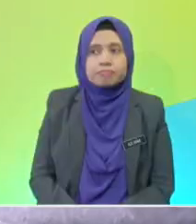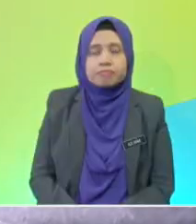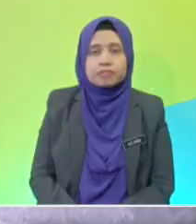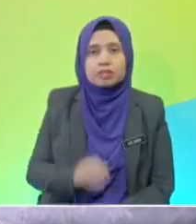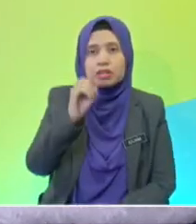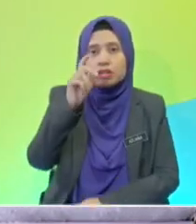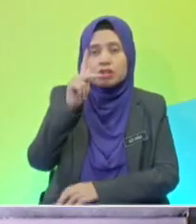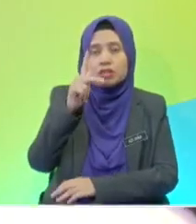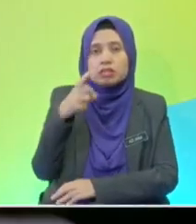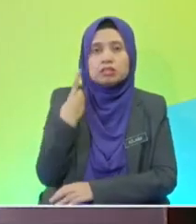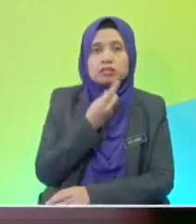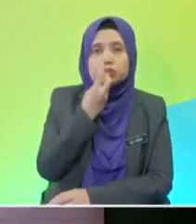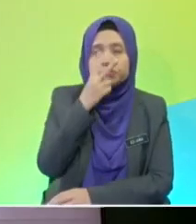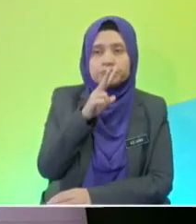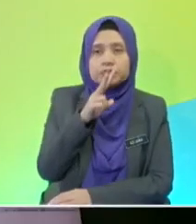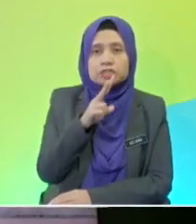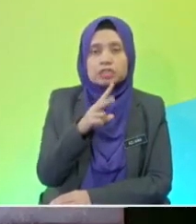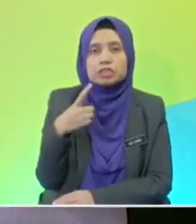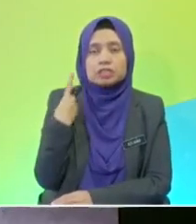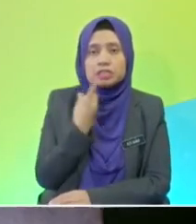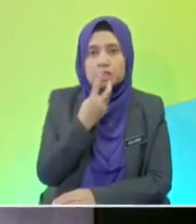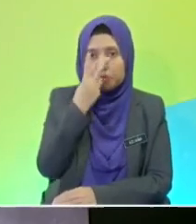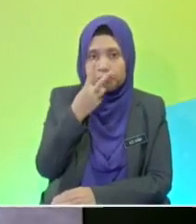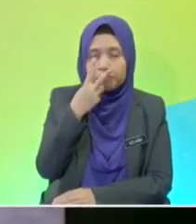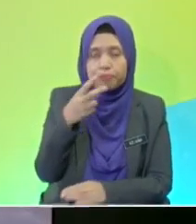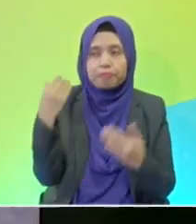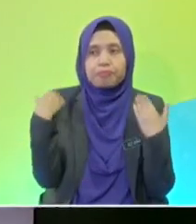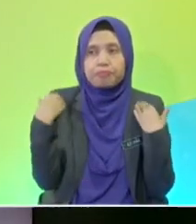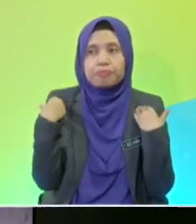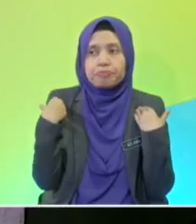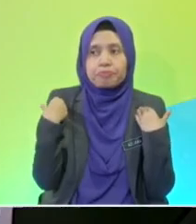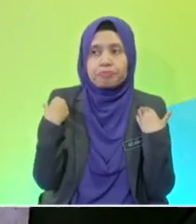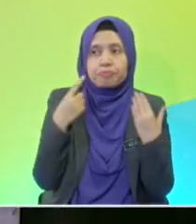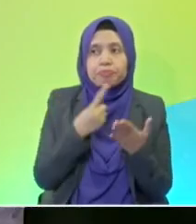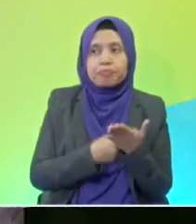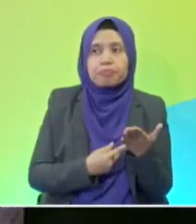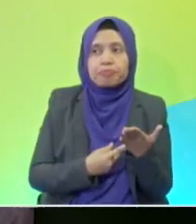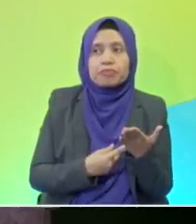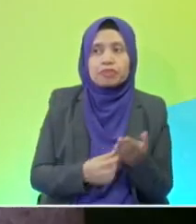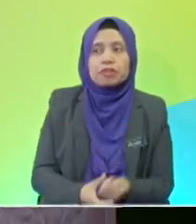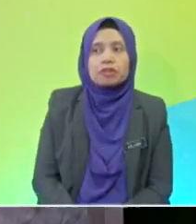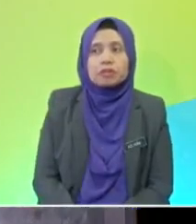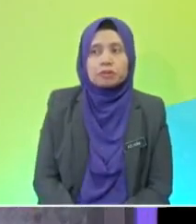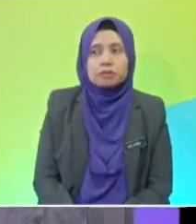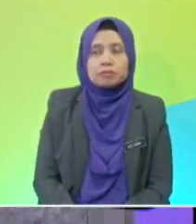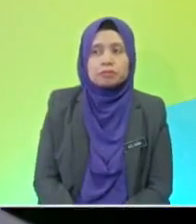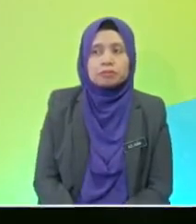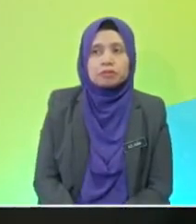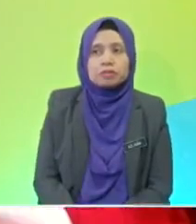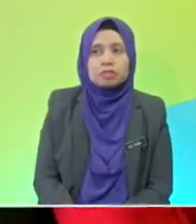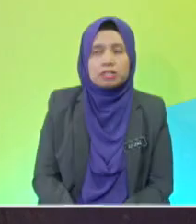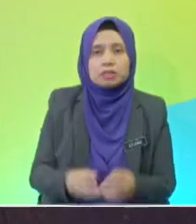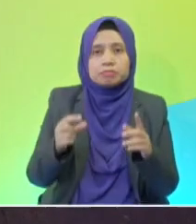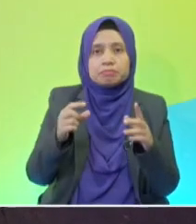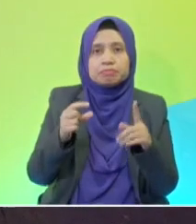Okay, let's have a look at the first. Oh, we have a word card here. Maybe you can just paste it when. Oh, okay. Yeah, we have some word